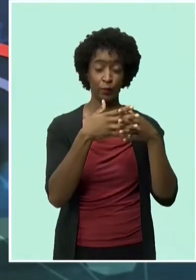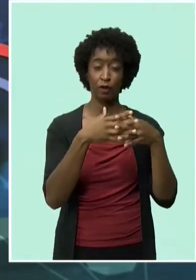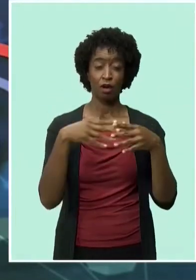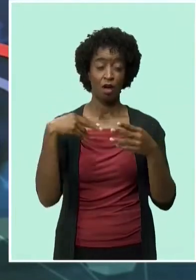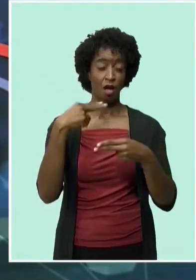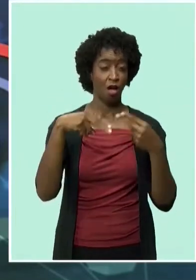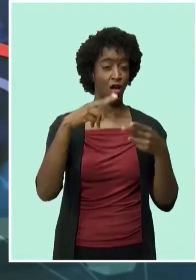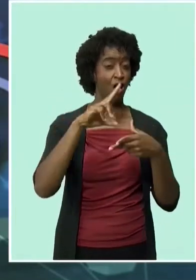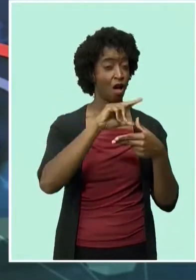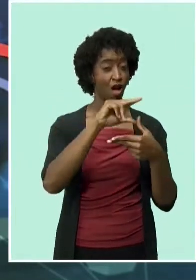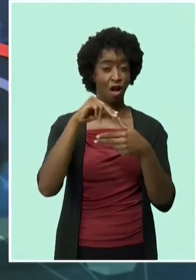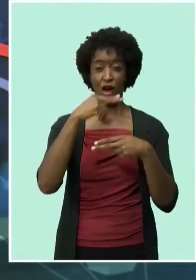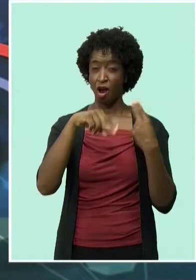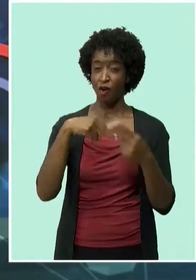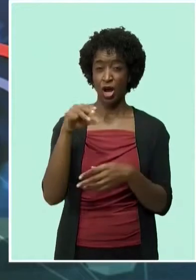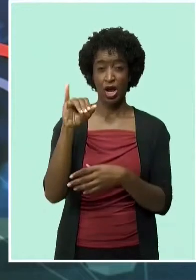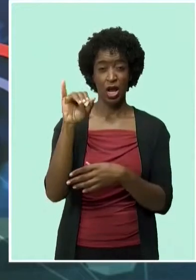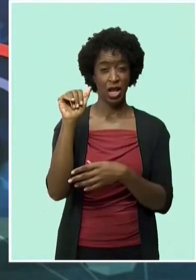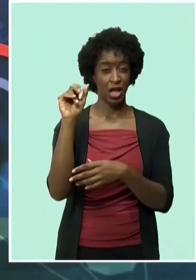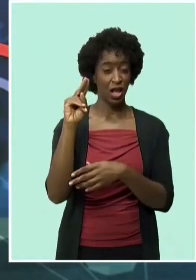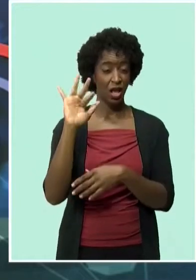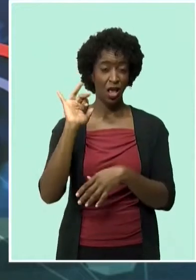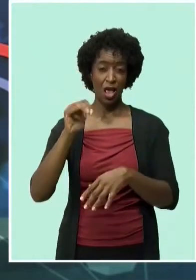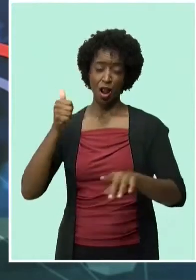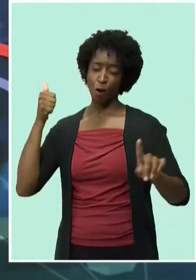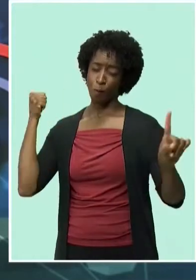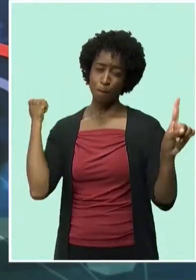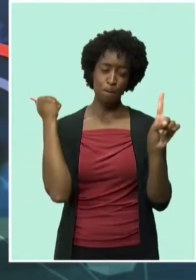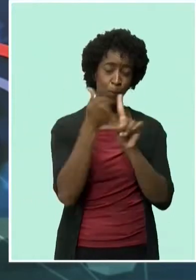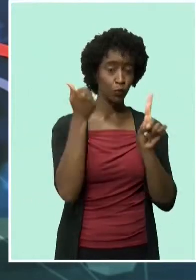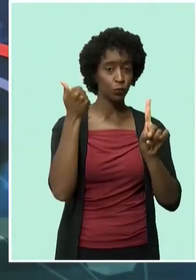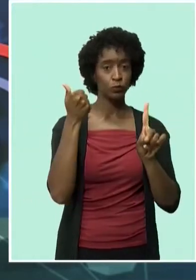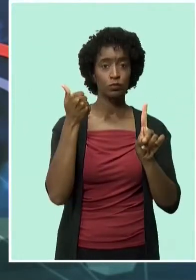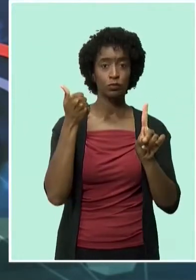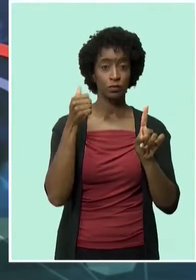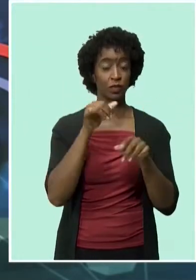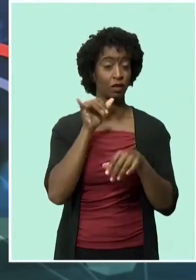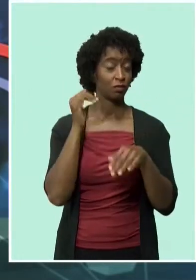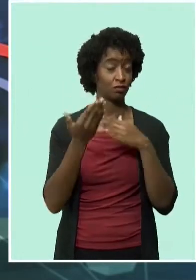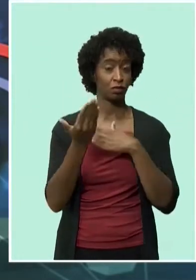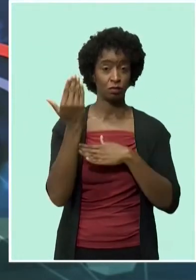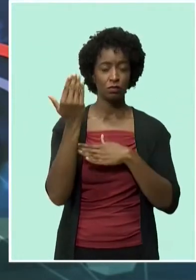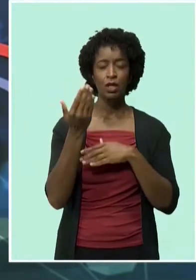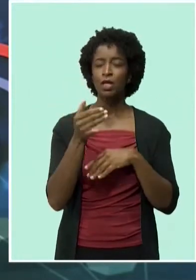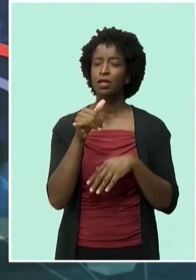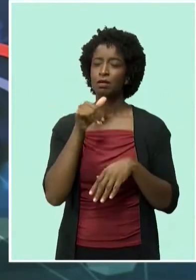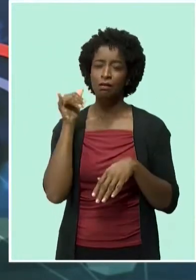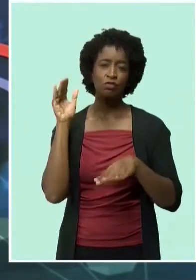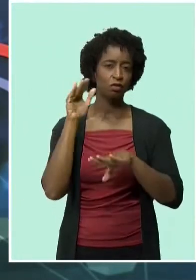Category 4 storm made landfall on Florida's southwestern coast yesterday afternoon.